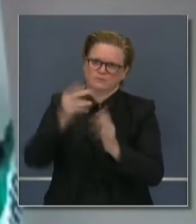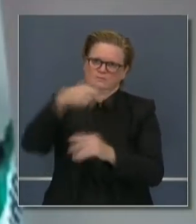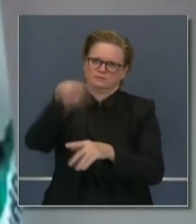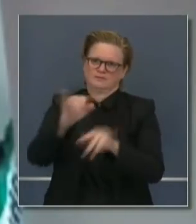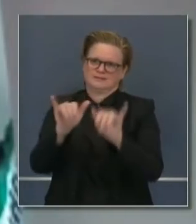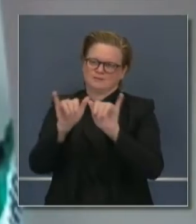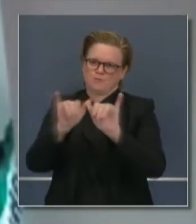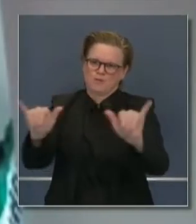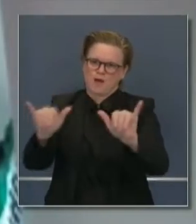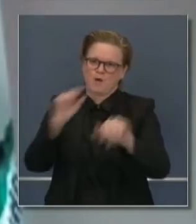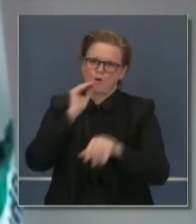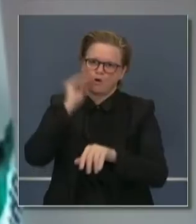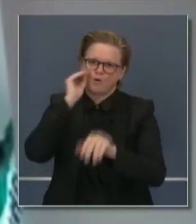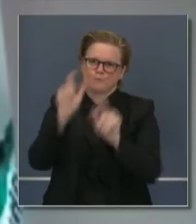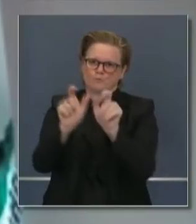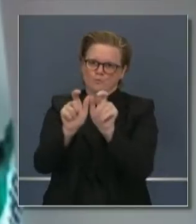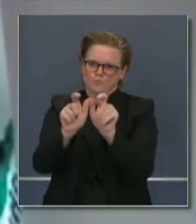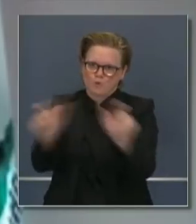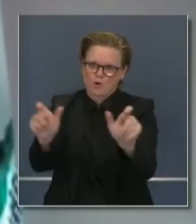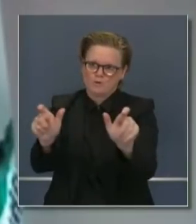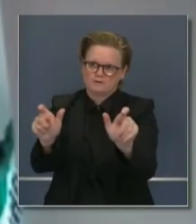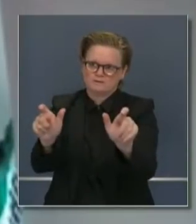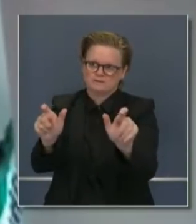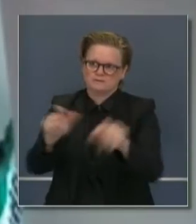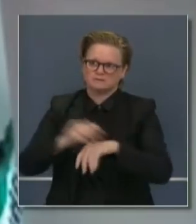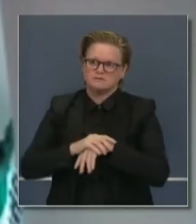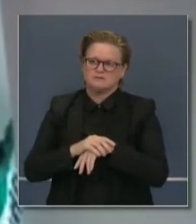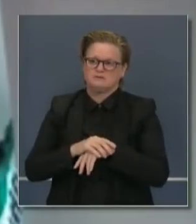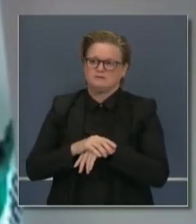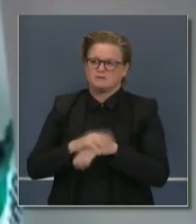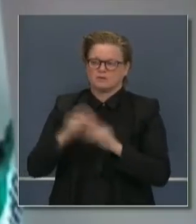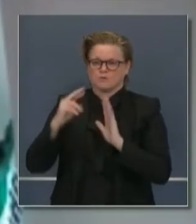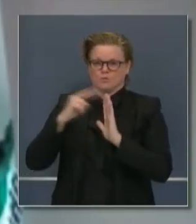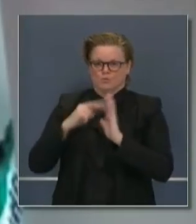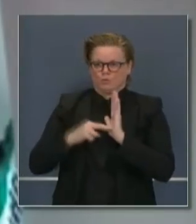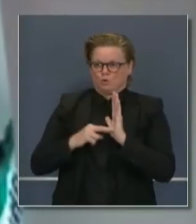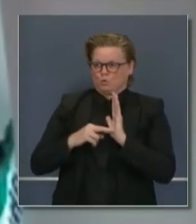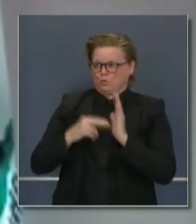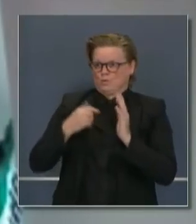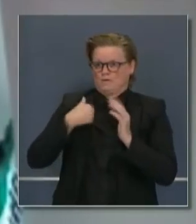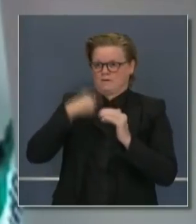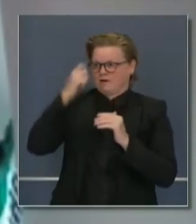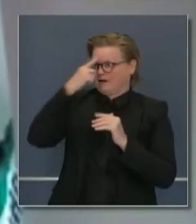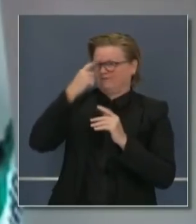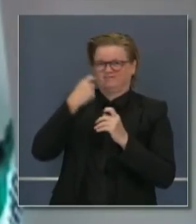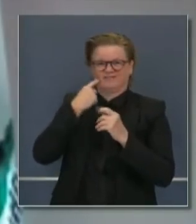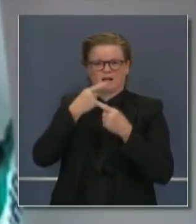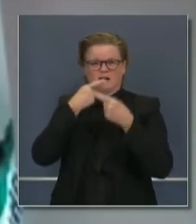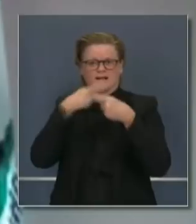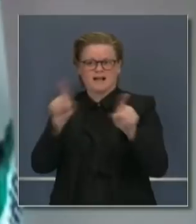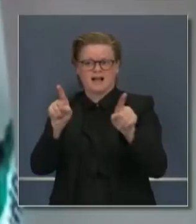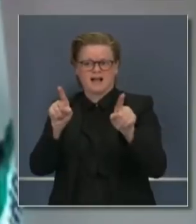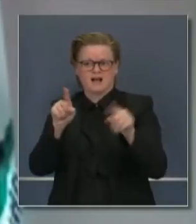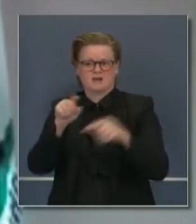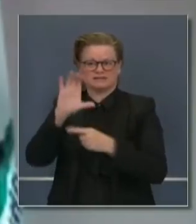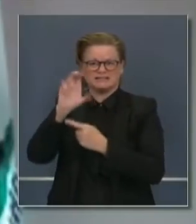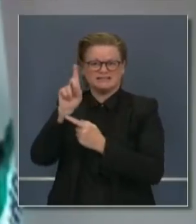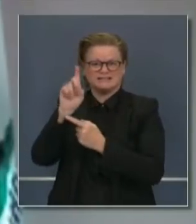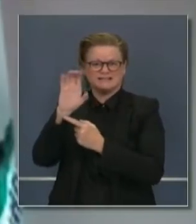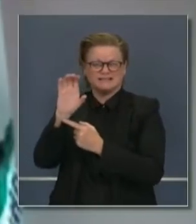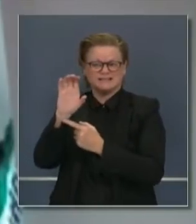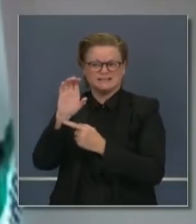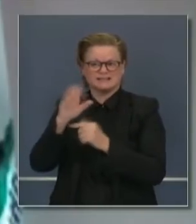based on current guidance. As the governor mentioned, the Center for Disease Control is updating their guidance